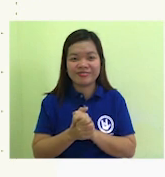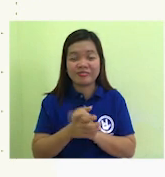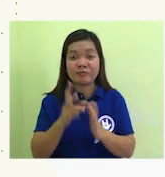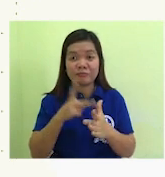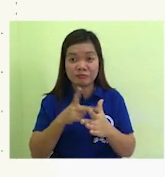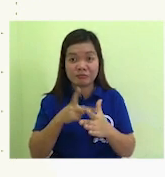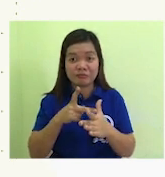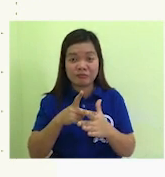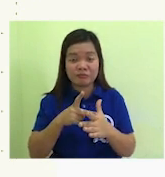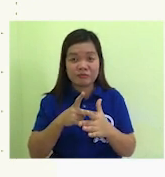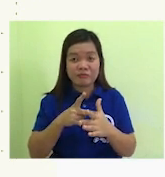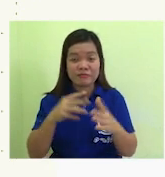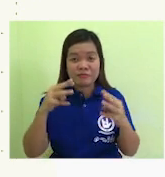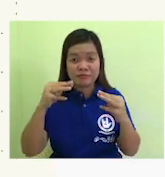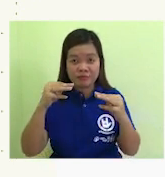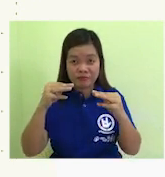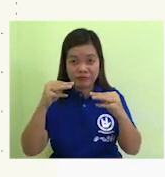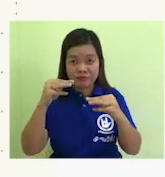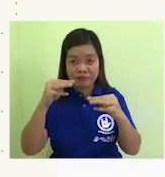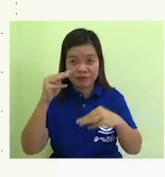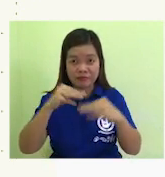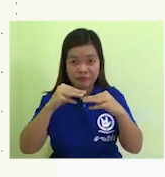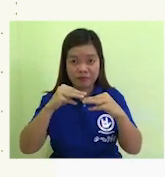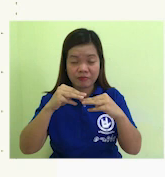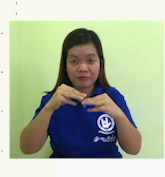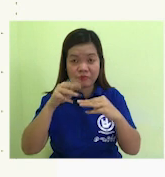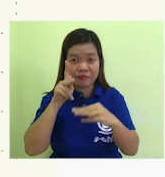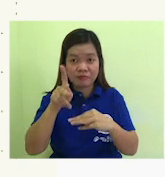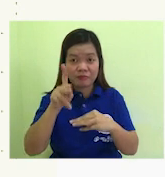Is the vertex a minimum point or a